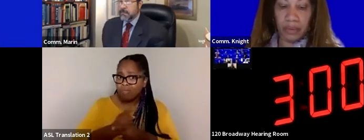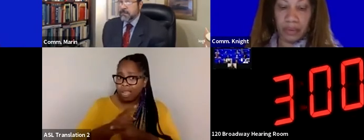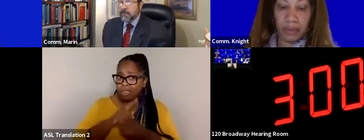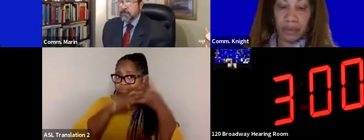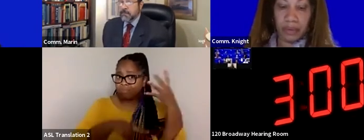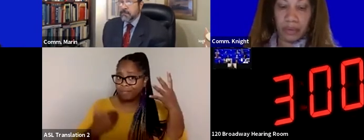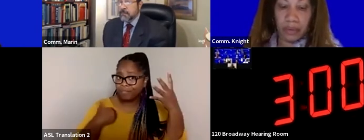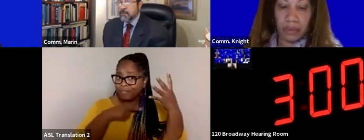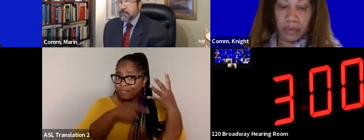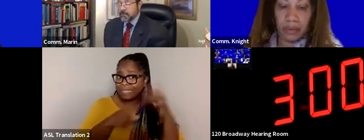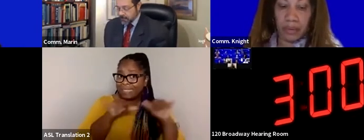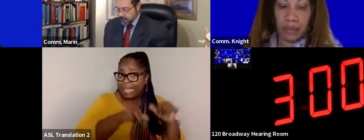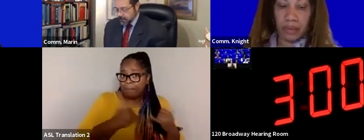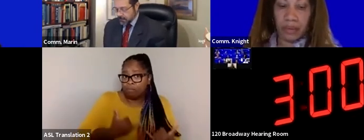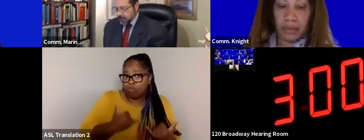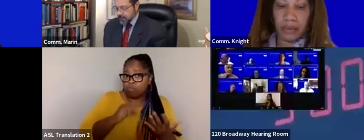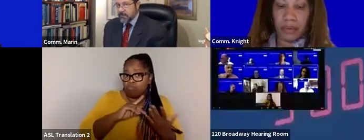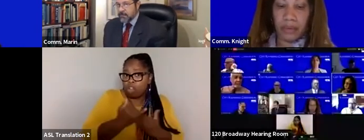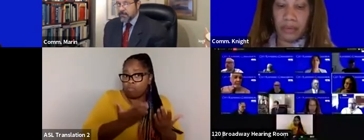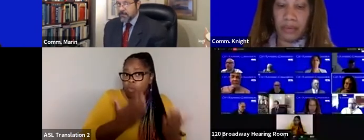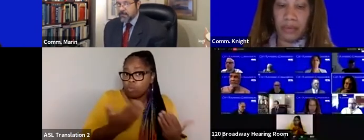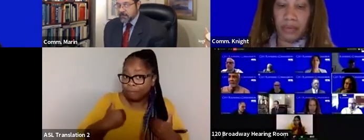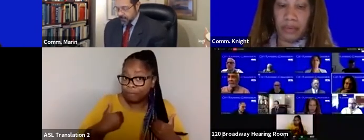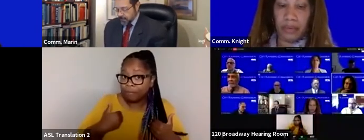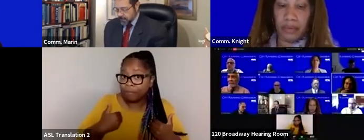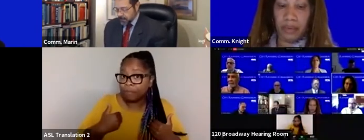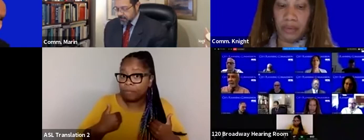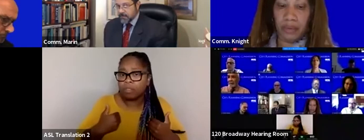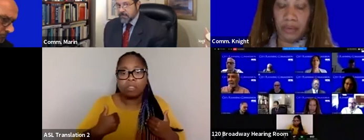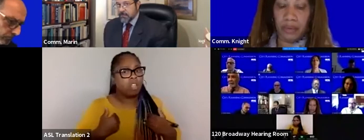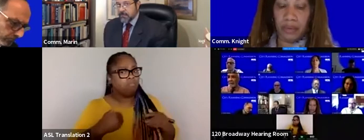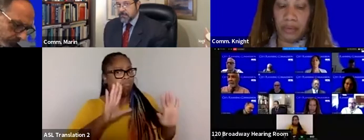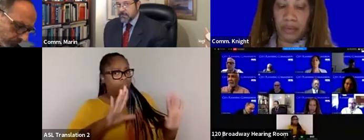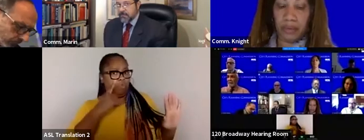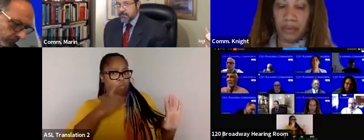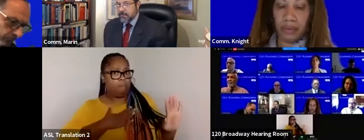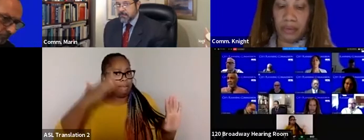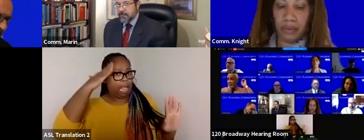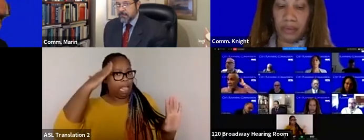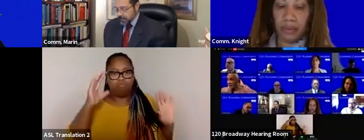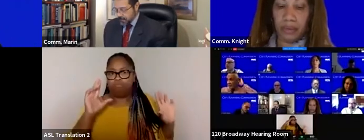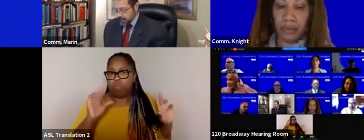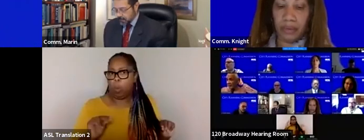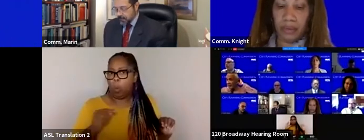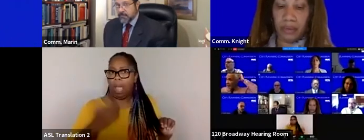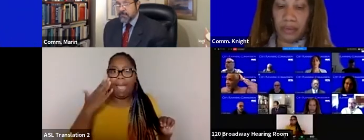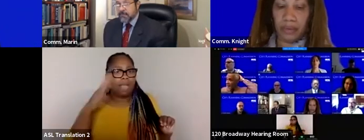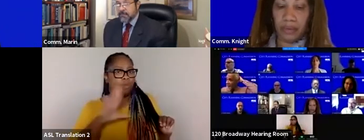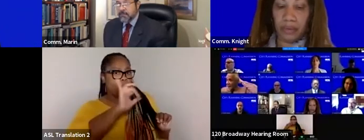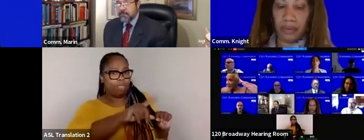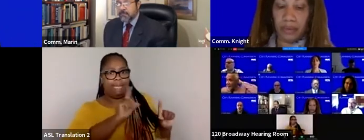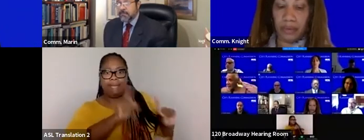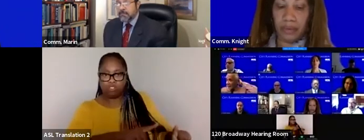that this project is proposing, to your knowledge? To my knowledge, no. I don't know those answers, and